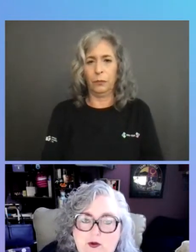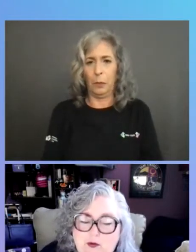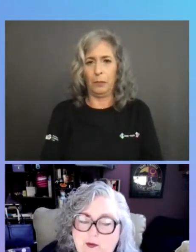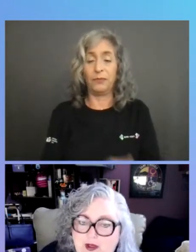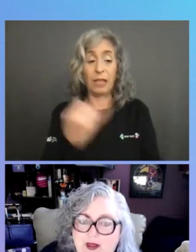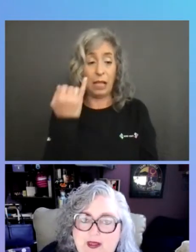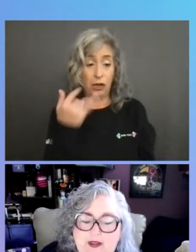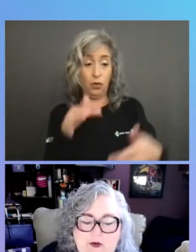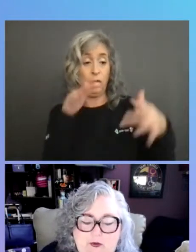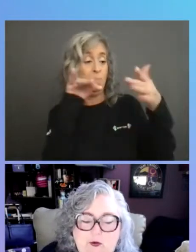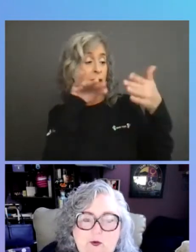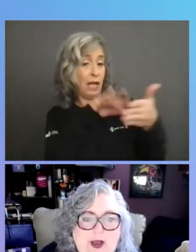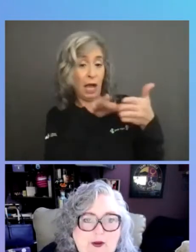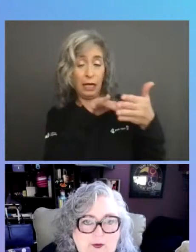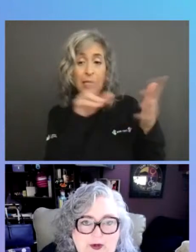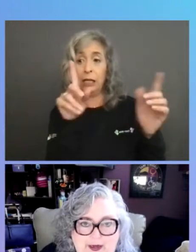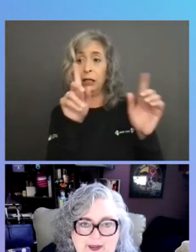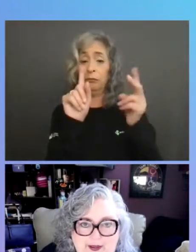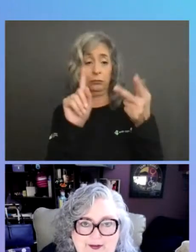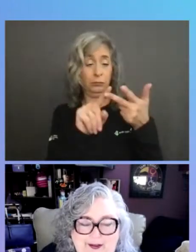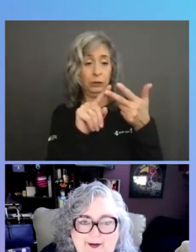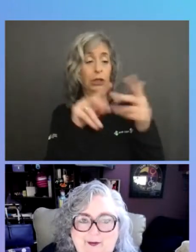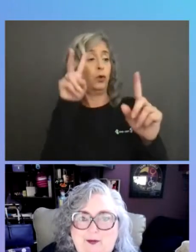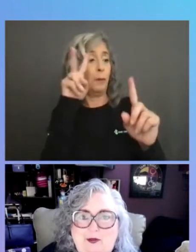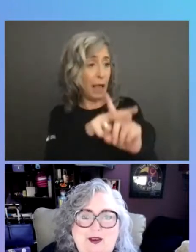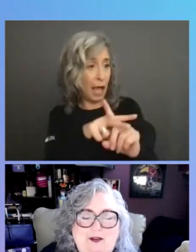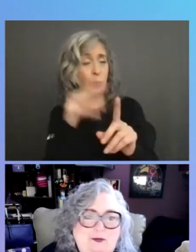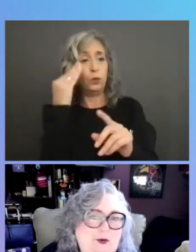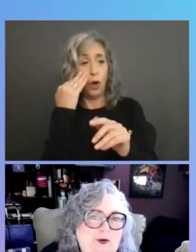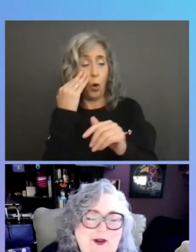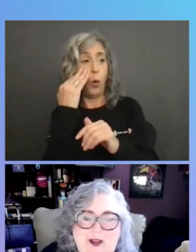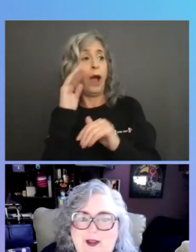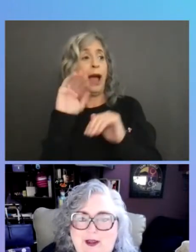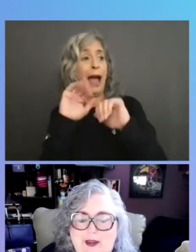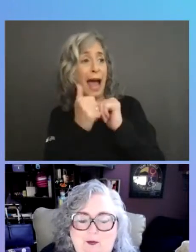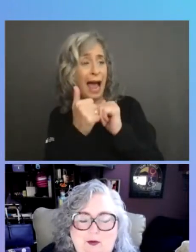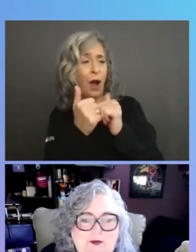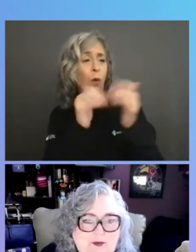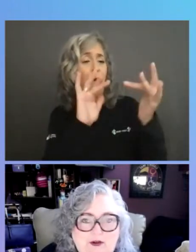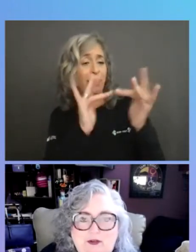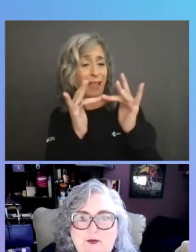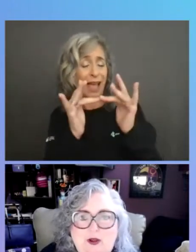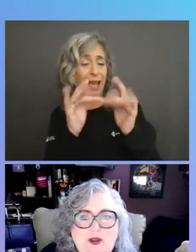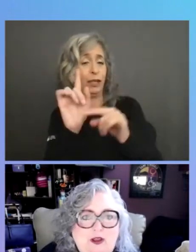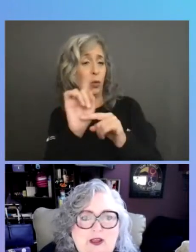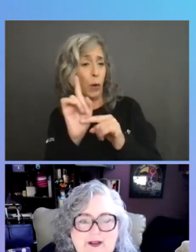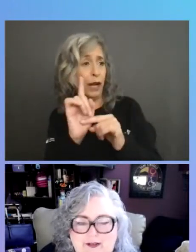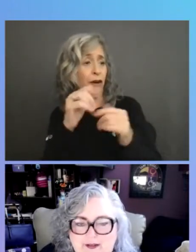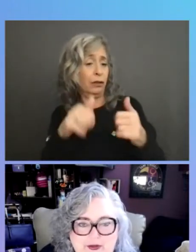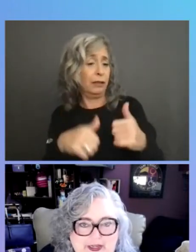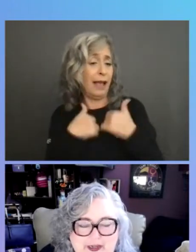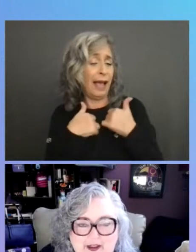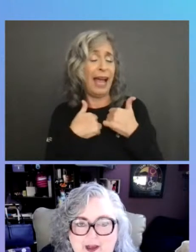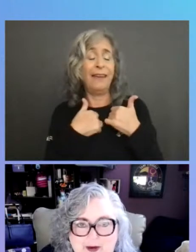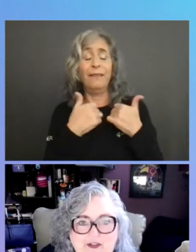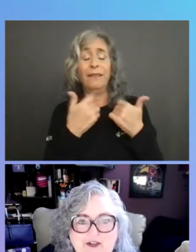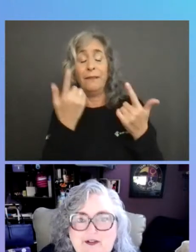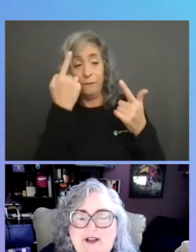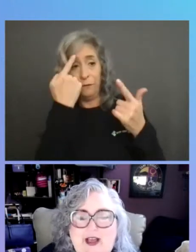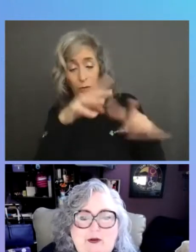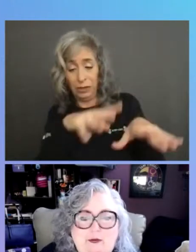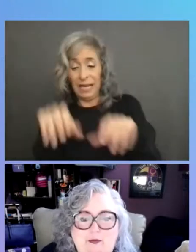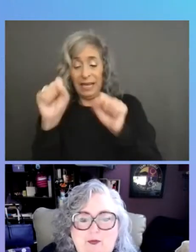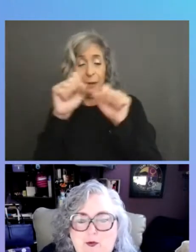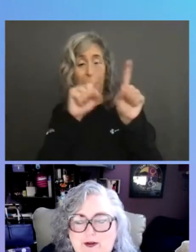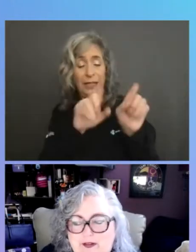go to apply, you know how you want to take the exam, whether that's remote, online, private proctored, accessibility and